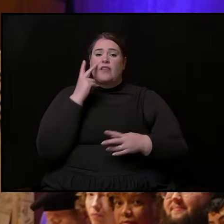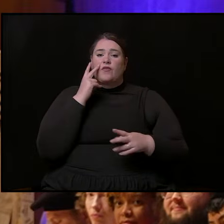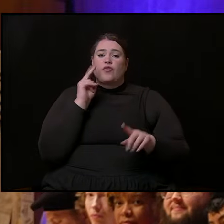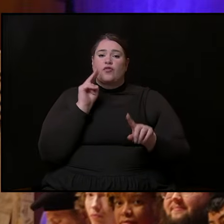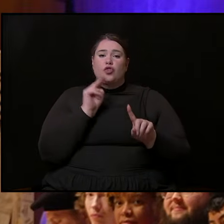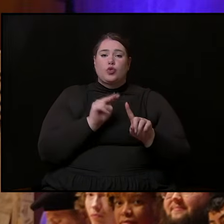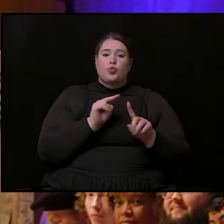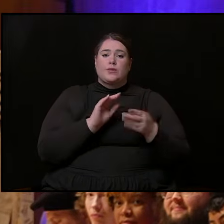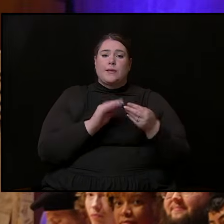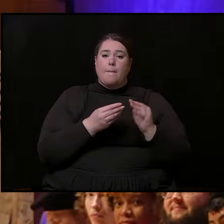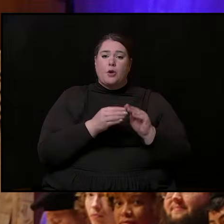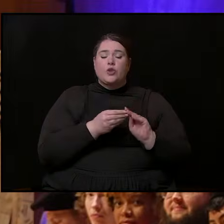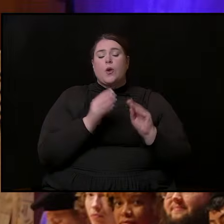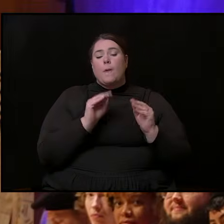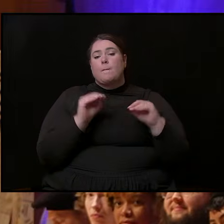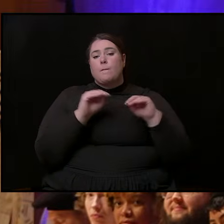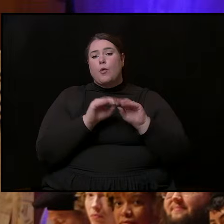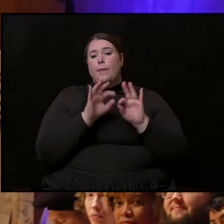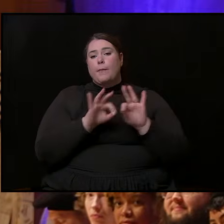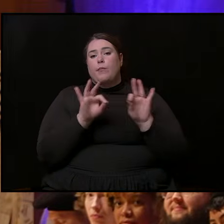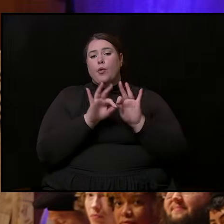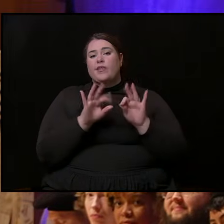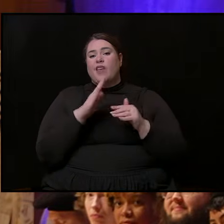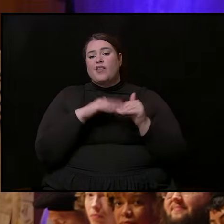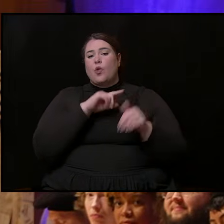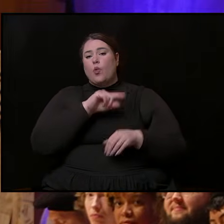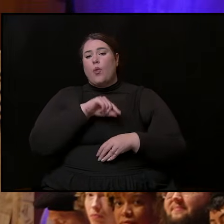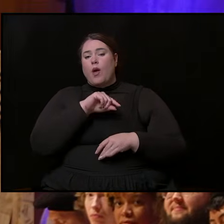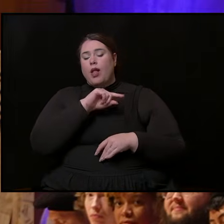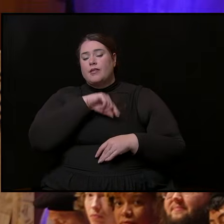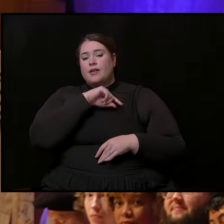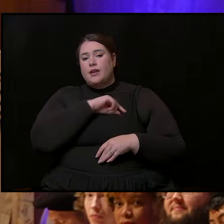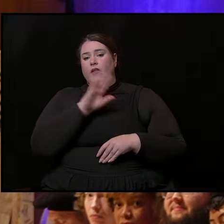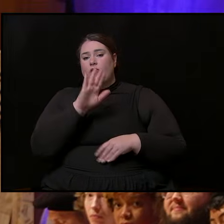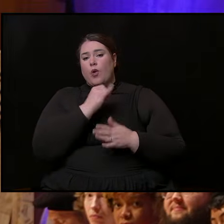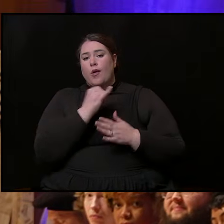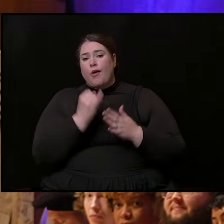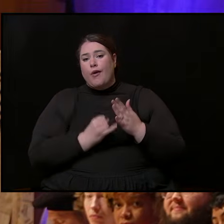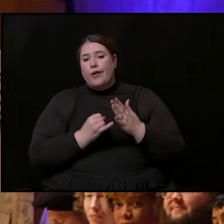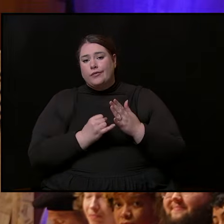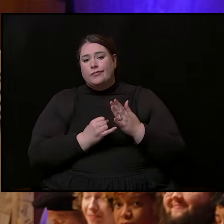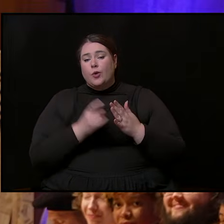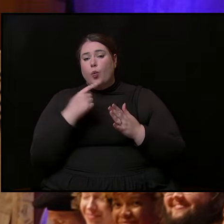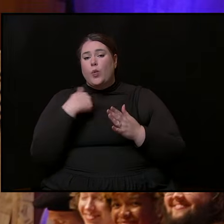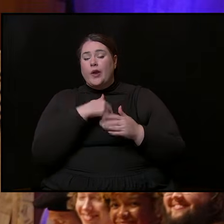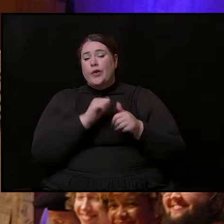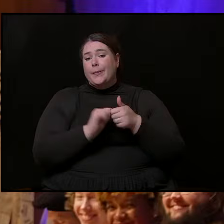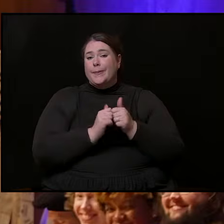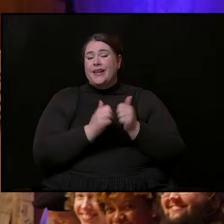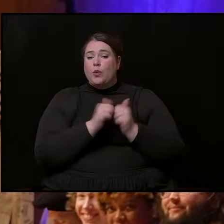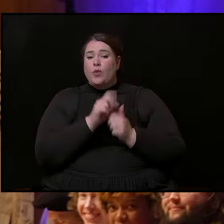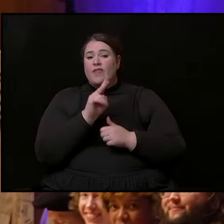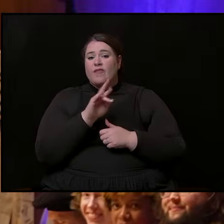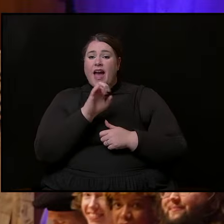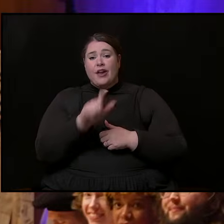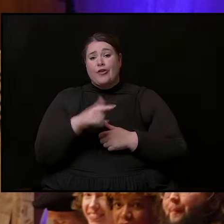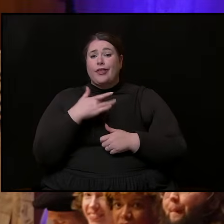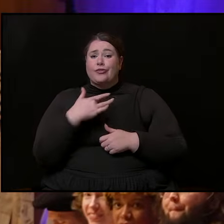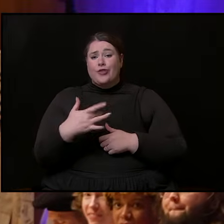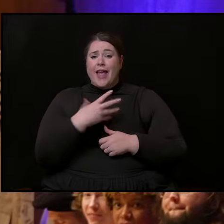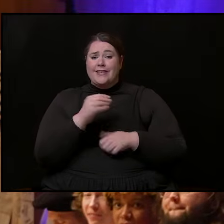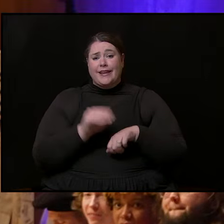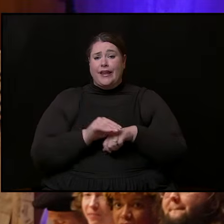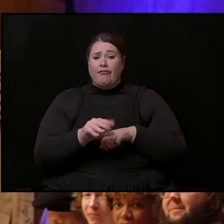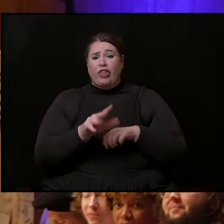is competing with memes, viral trends, and influencers. But let me remind